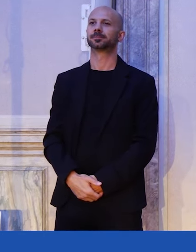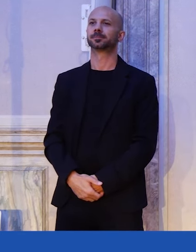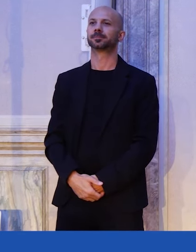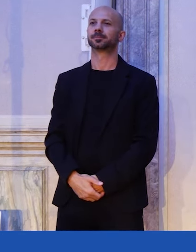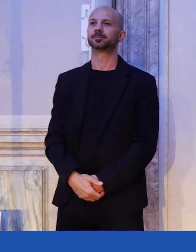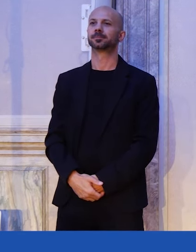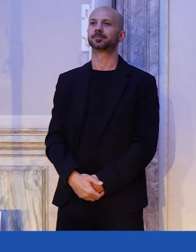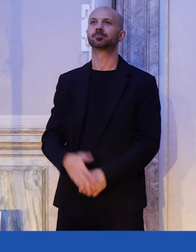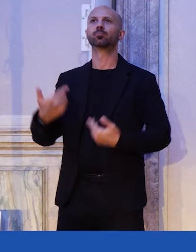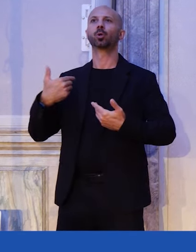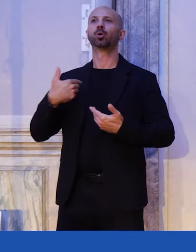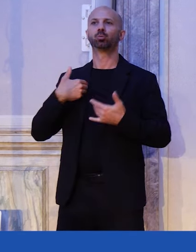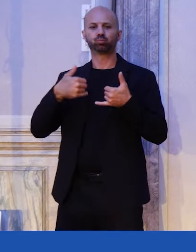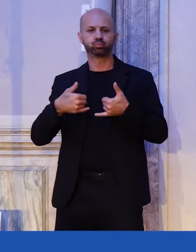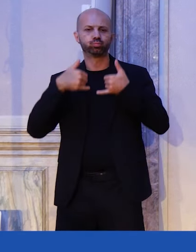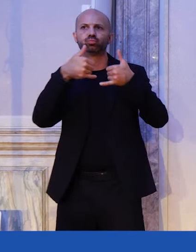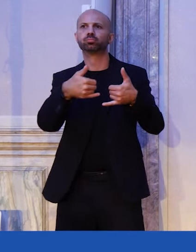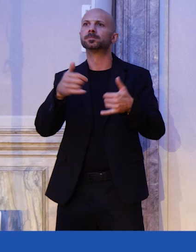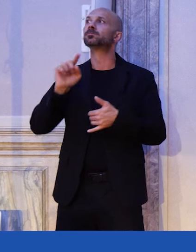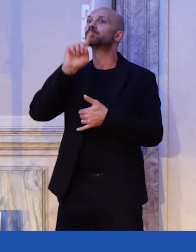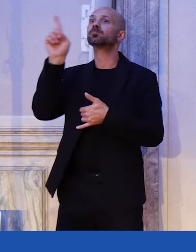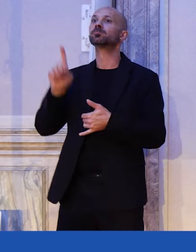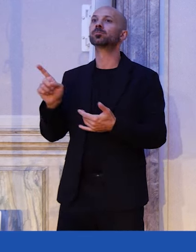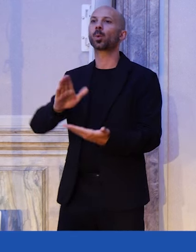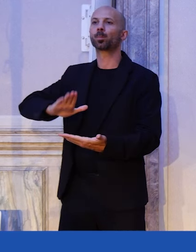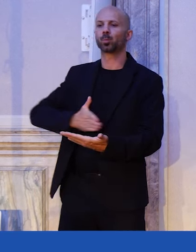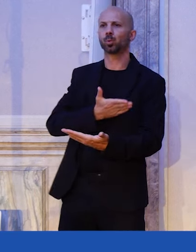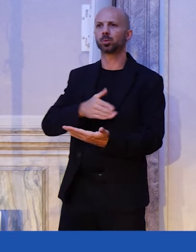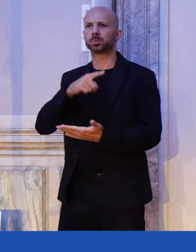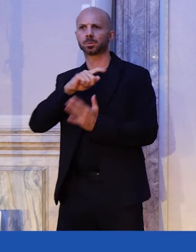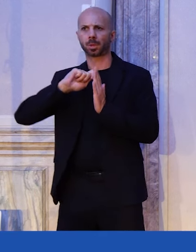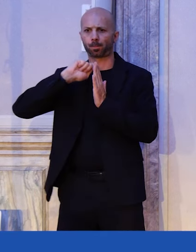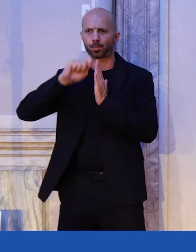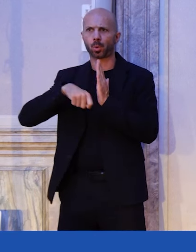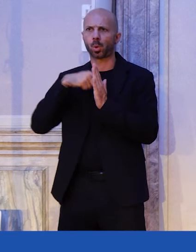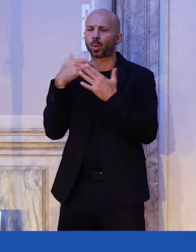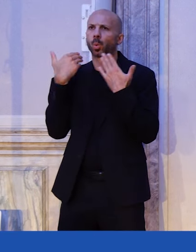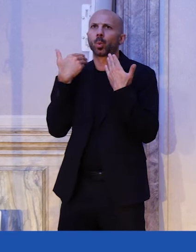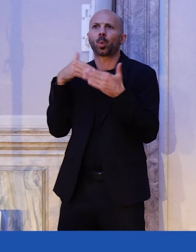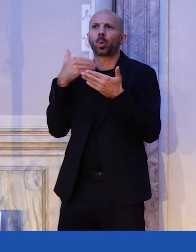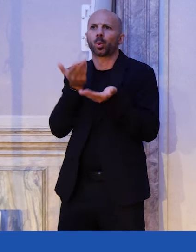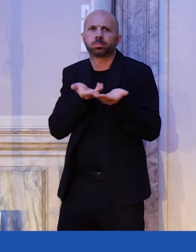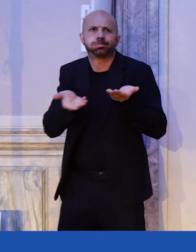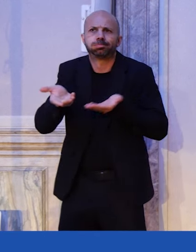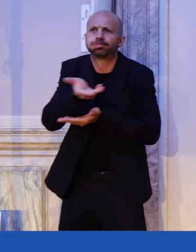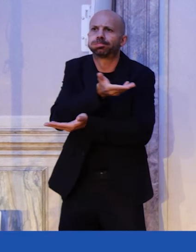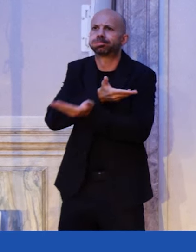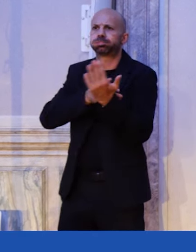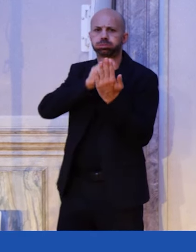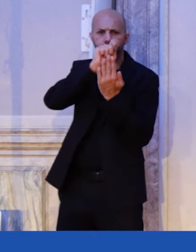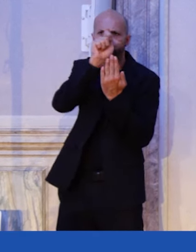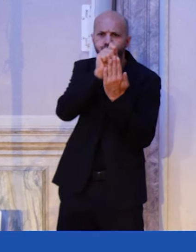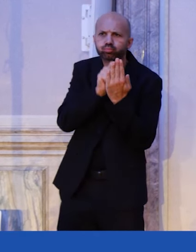awarded the silver lion for the indomitable and courageous creation of musical projects in collaboration with the most